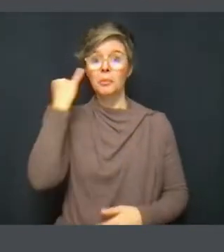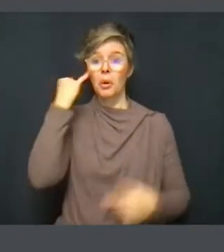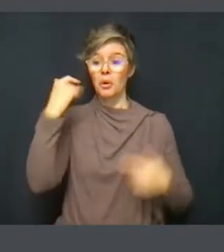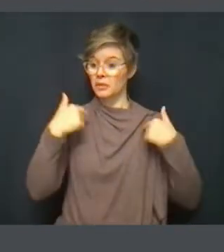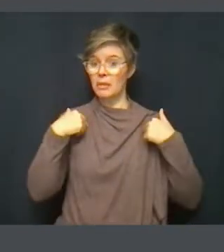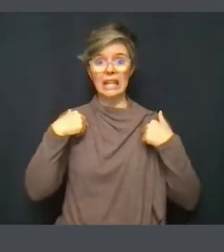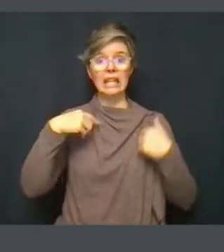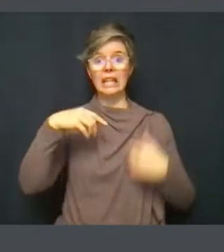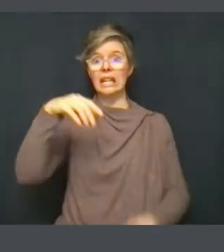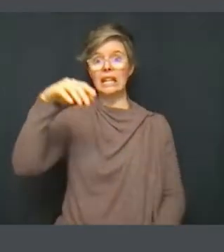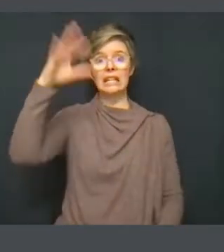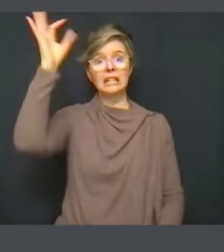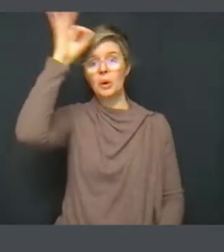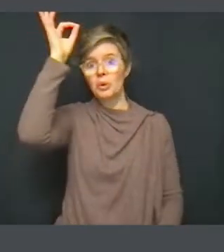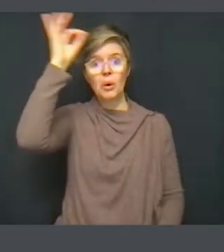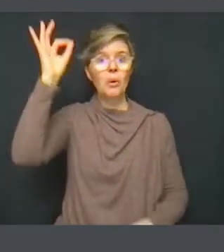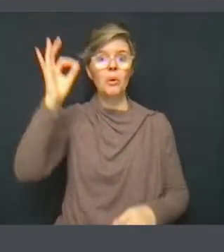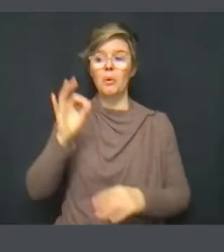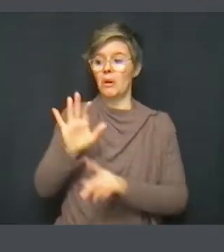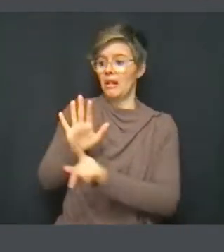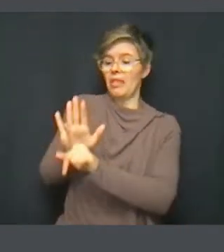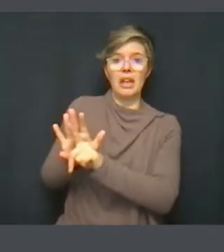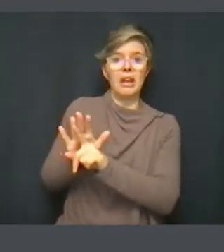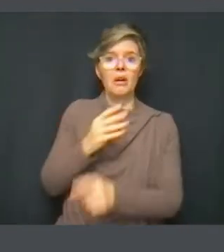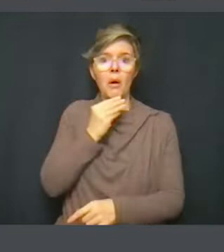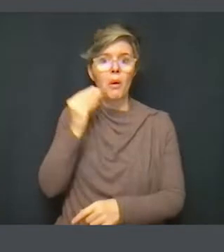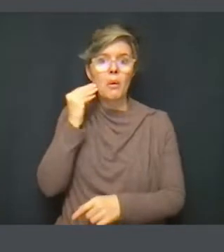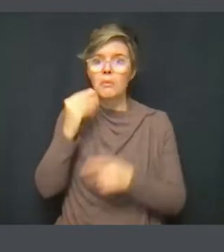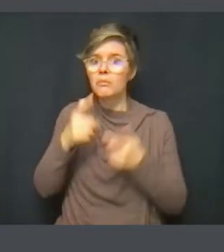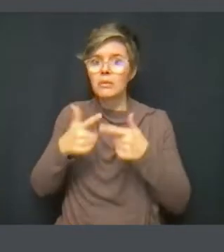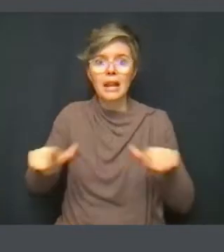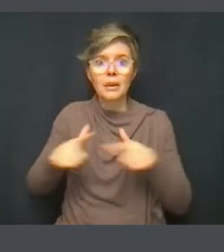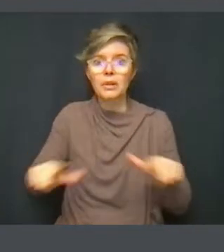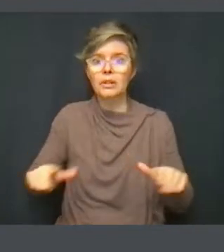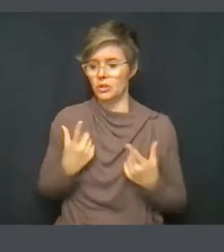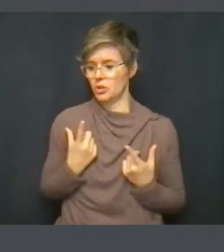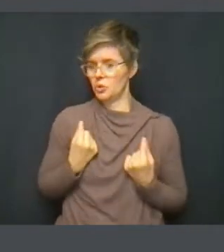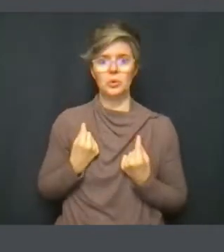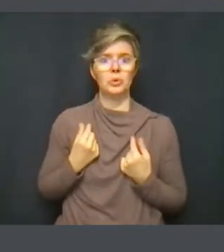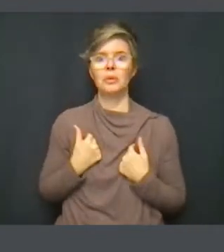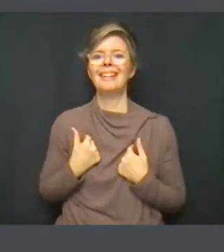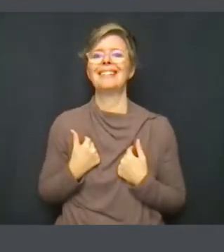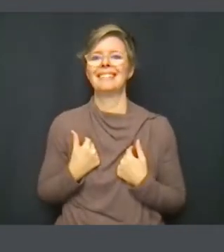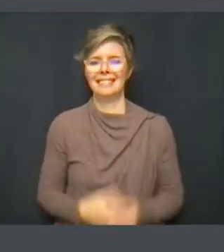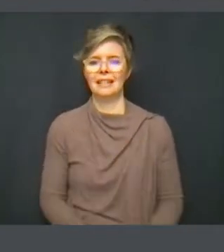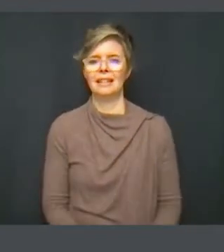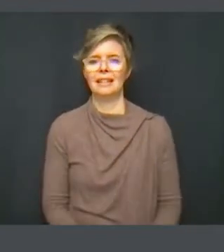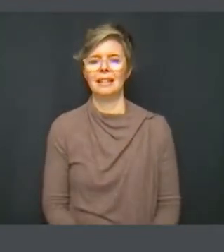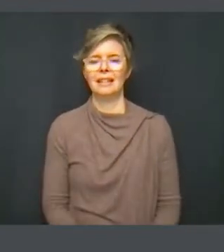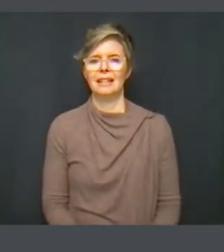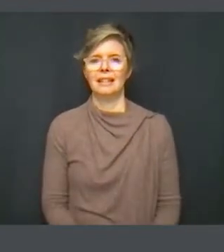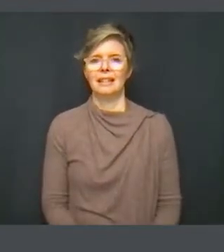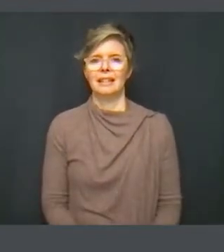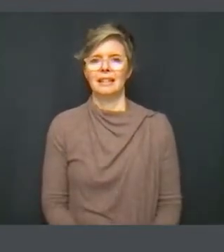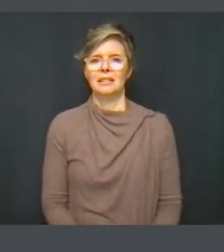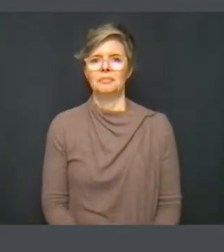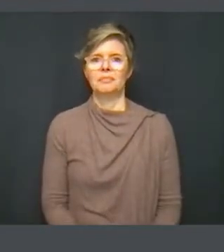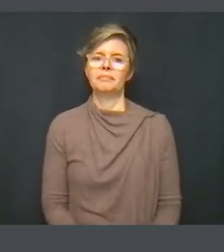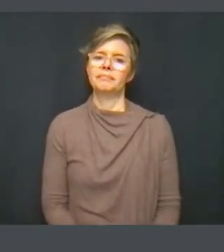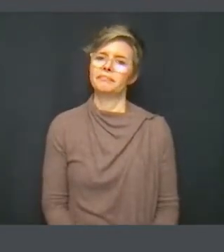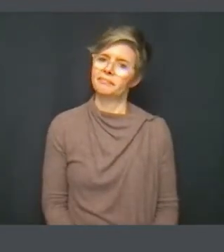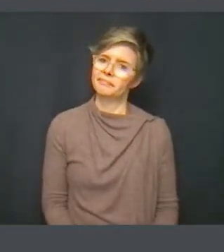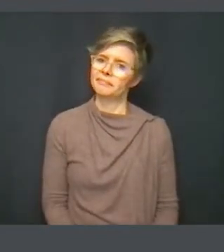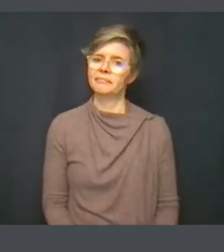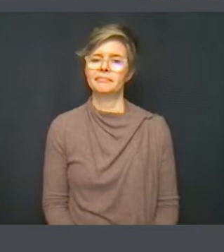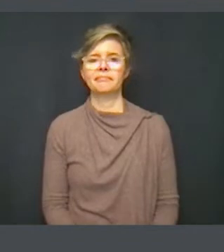the kid's native language or the kid's other language, right? Like, what do I do, right? So sometimes we'll kind of face these